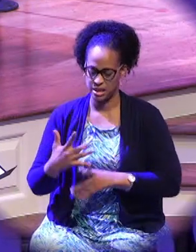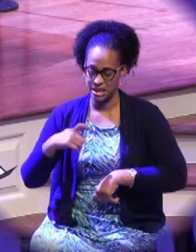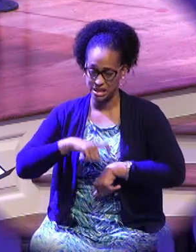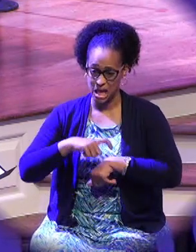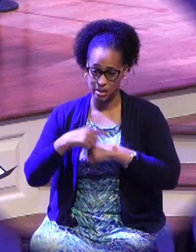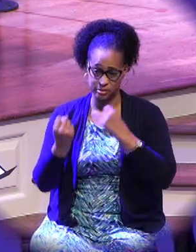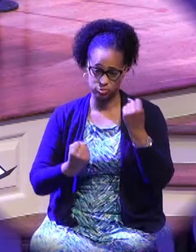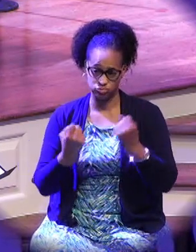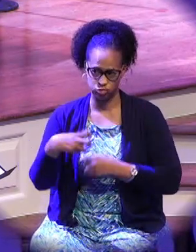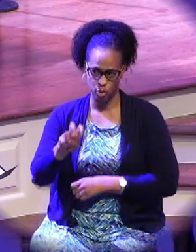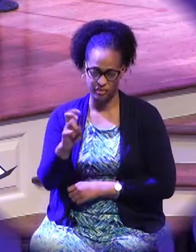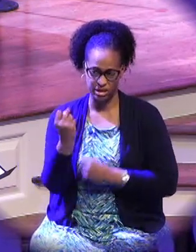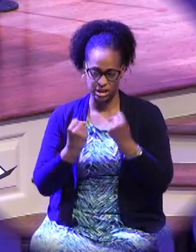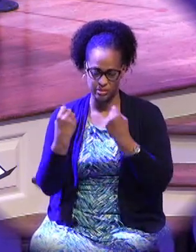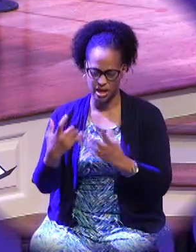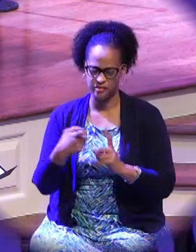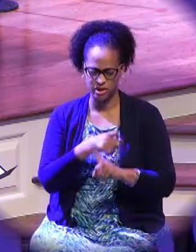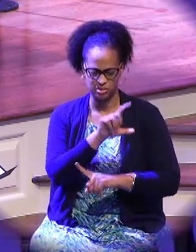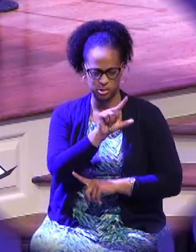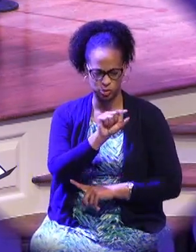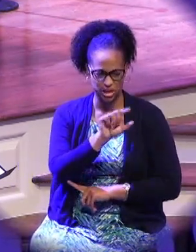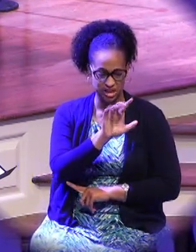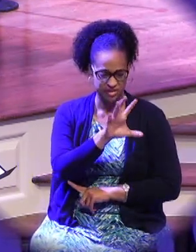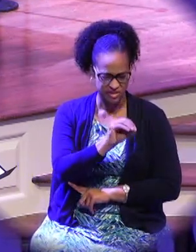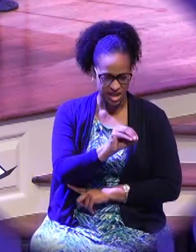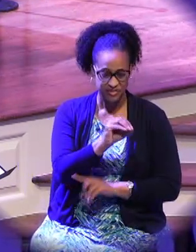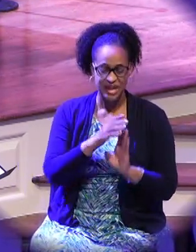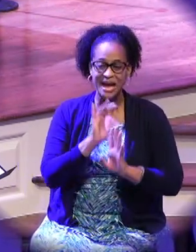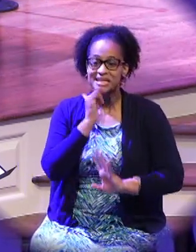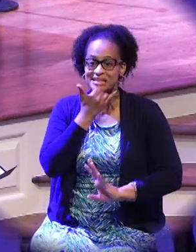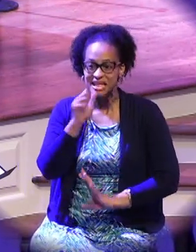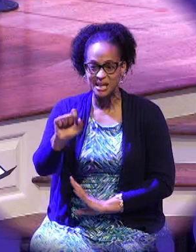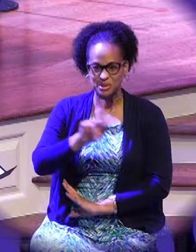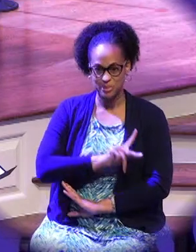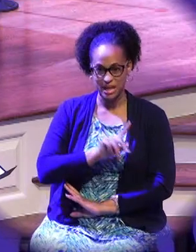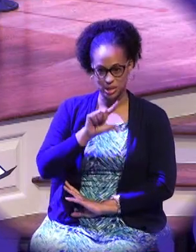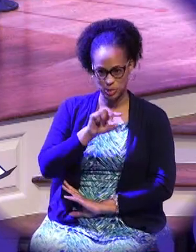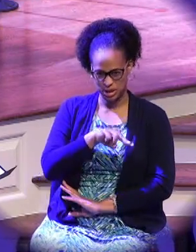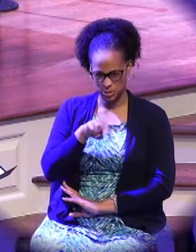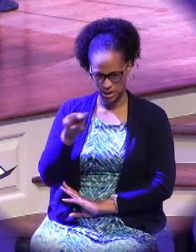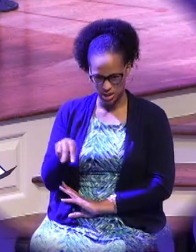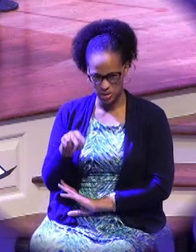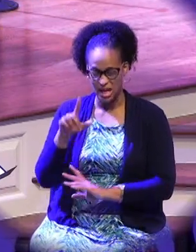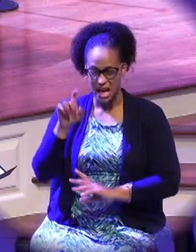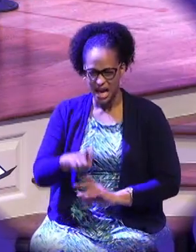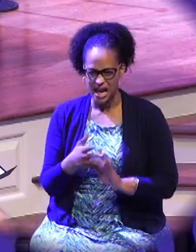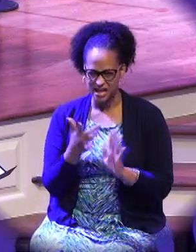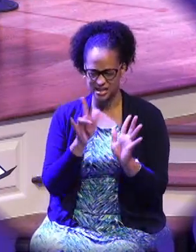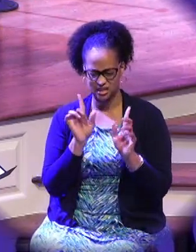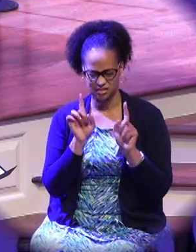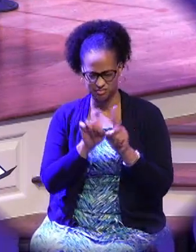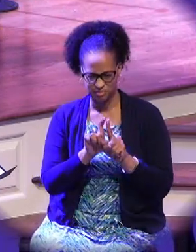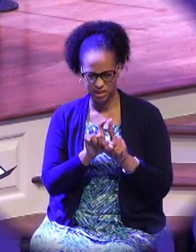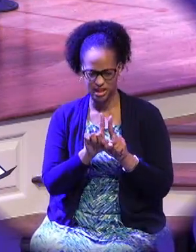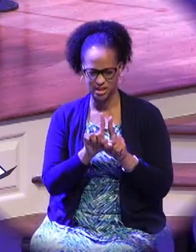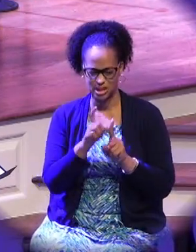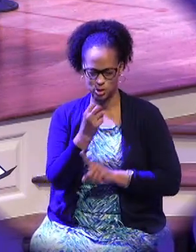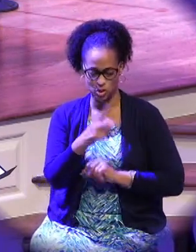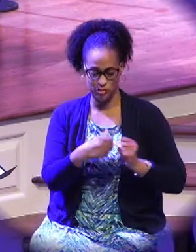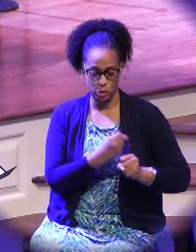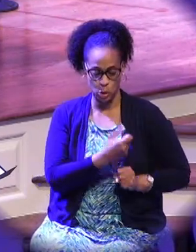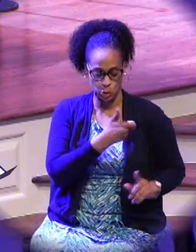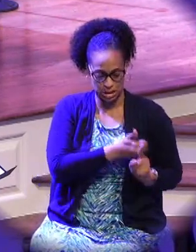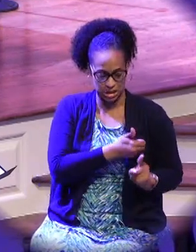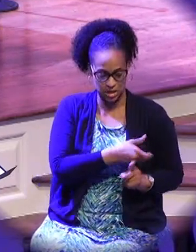pilot from 2050 who accidentally comes back to 2022 and has to buddy up with his 12-year-old self in order to,